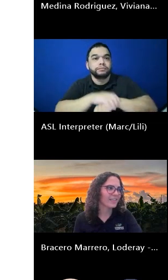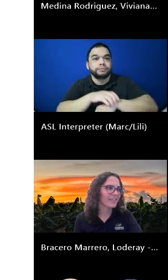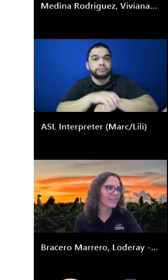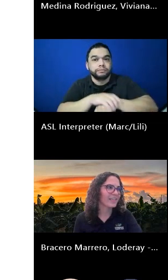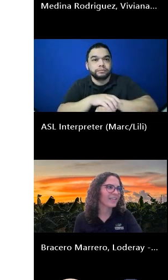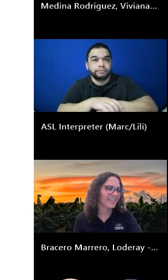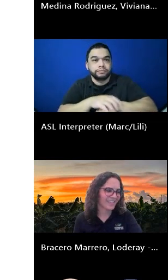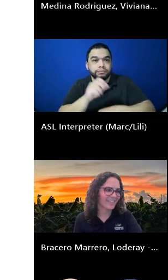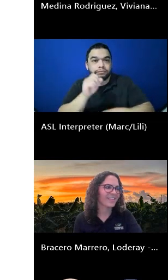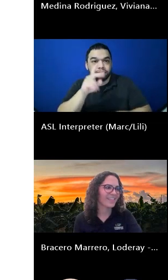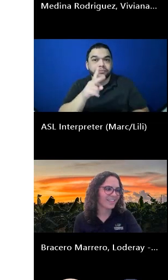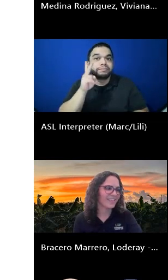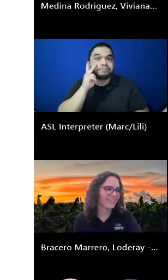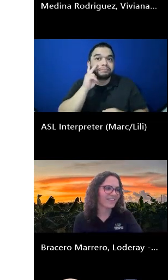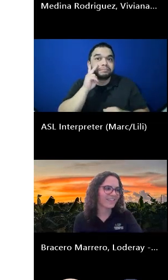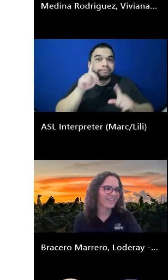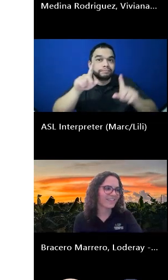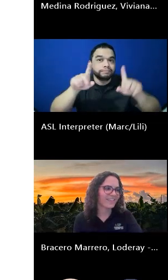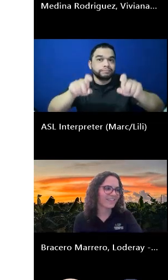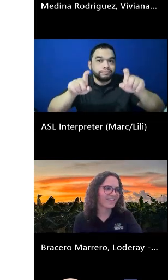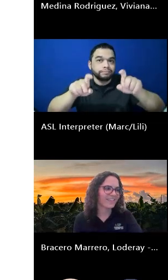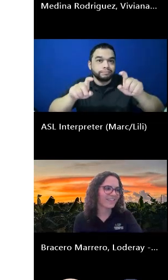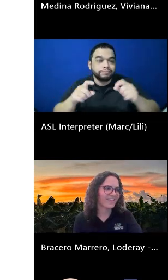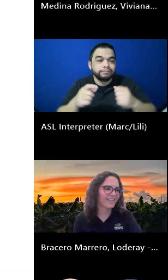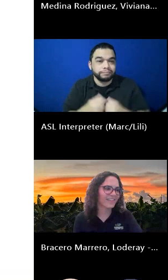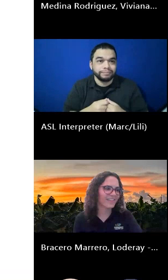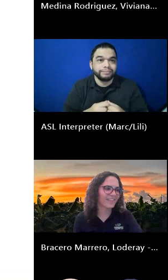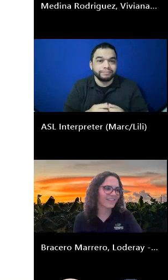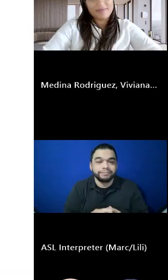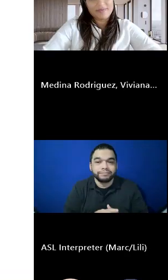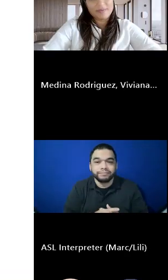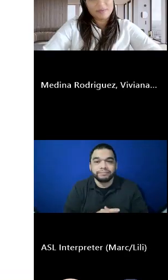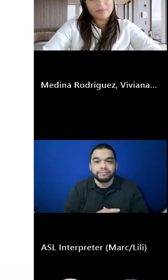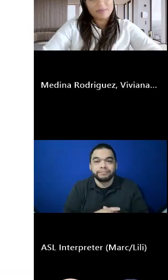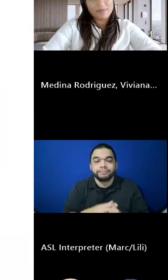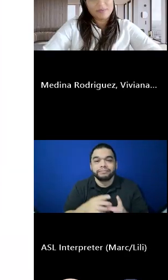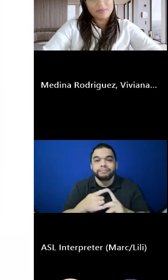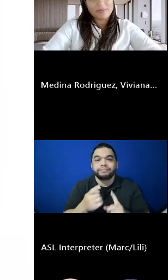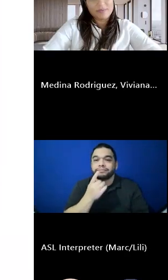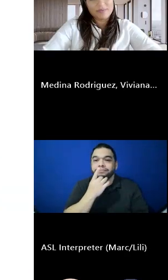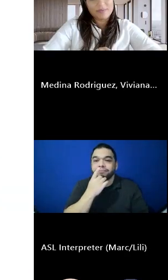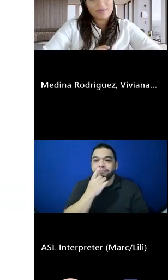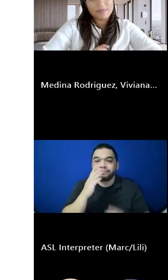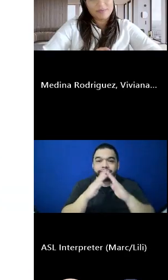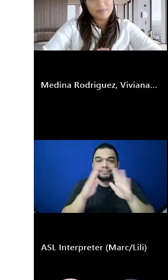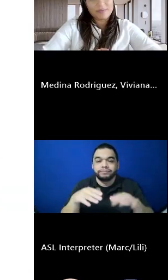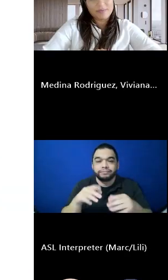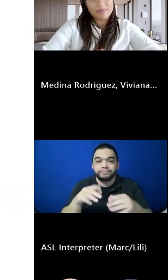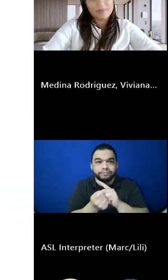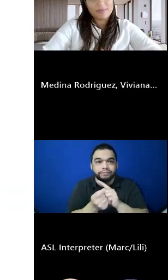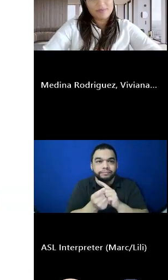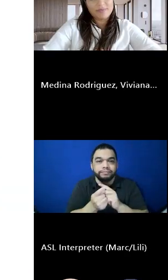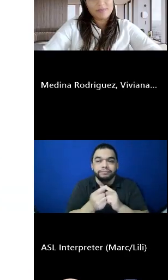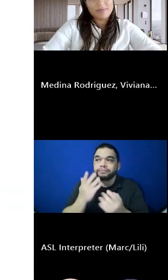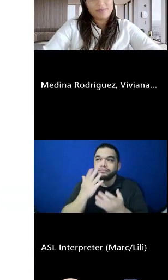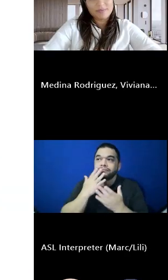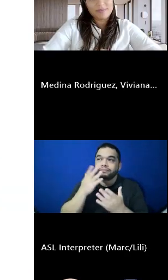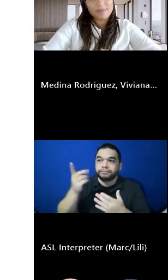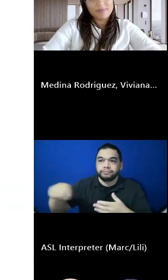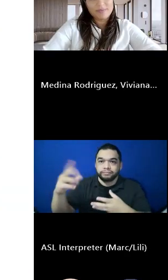So this is the moment to test the Lighthouse translation. Thank you all for